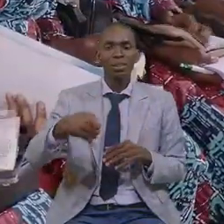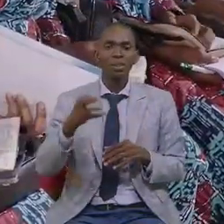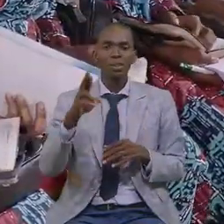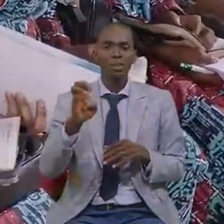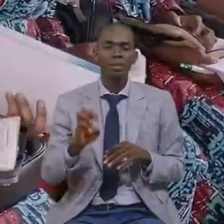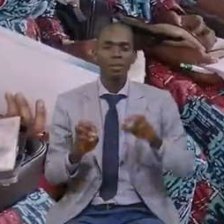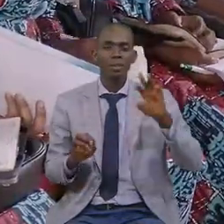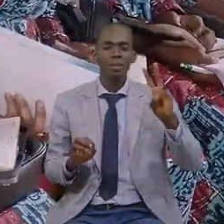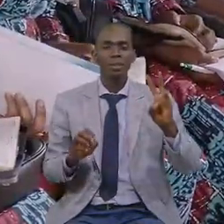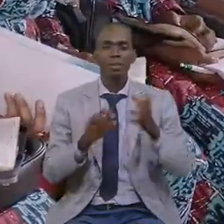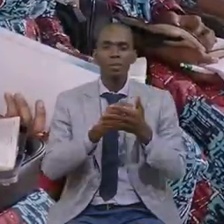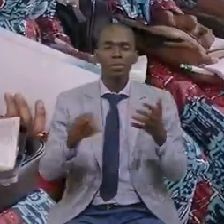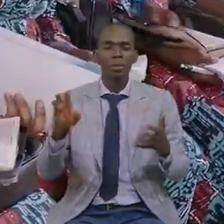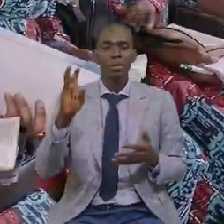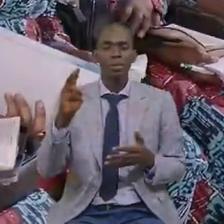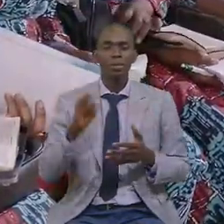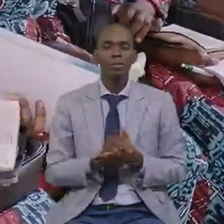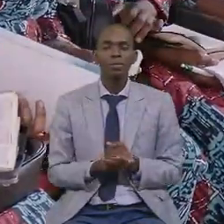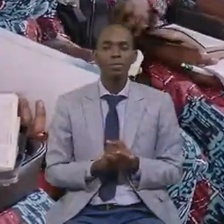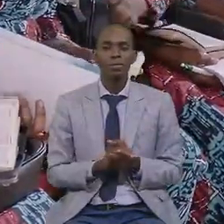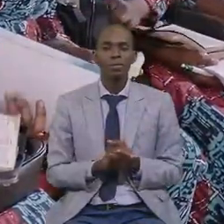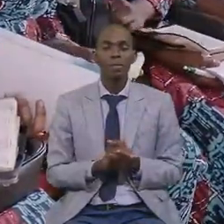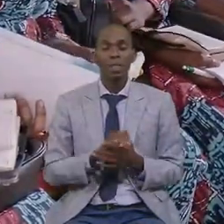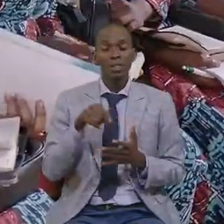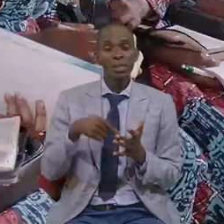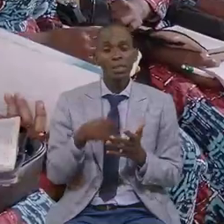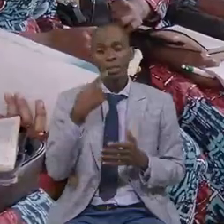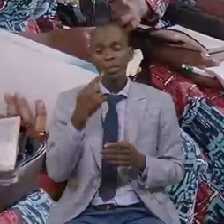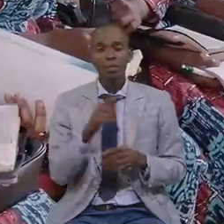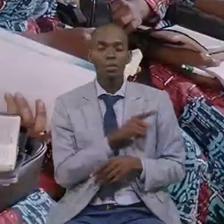chapter 6 verse 16. Thus says